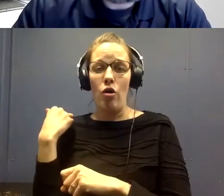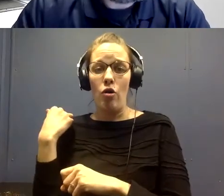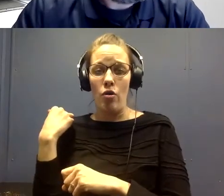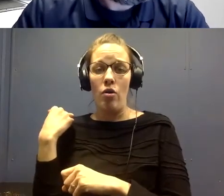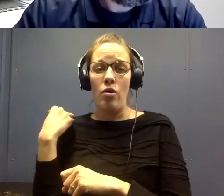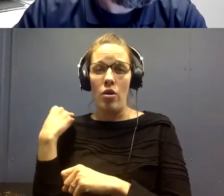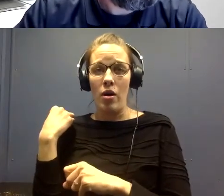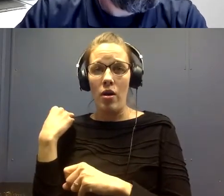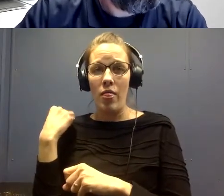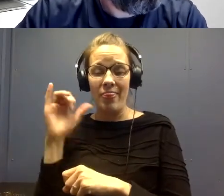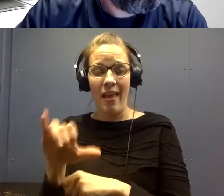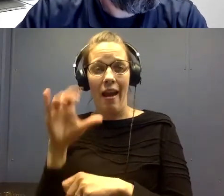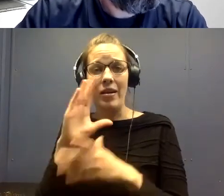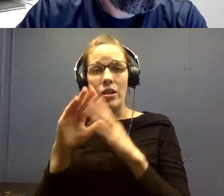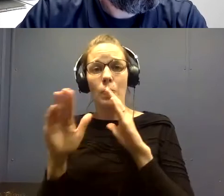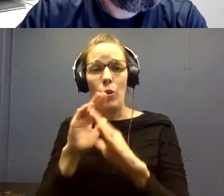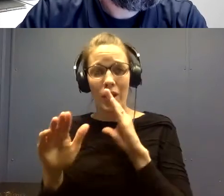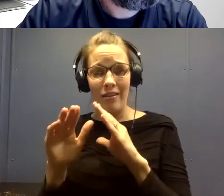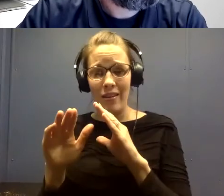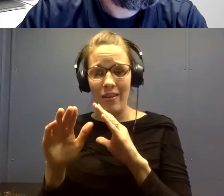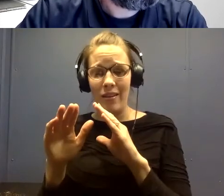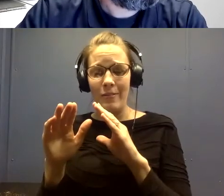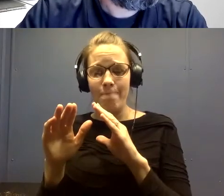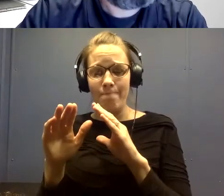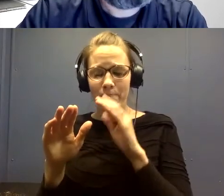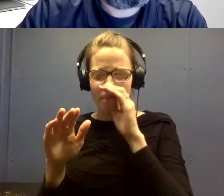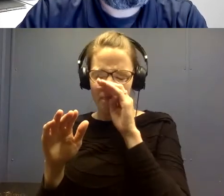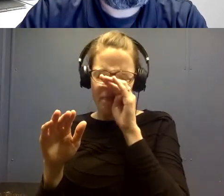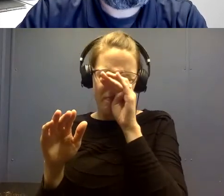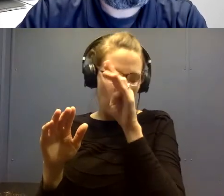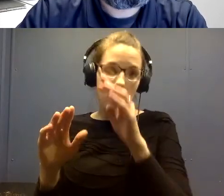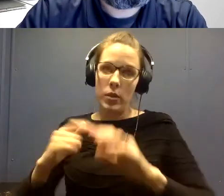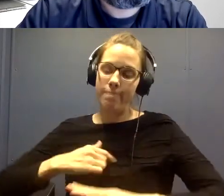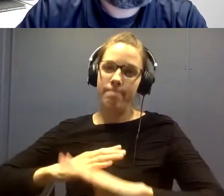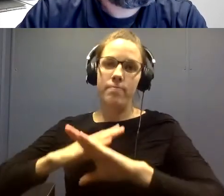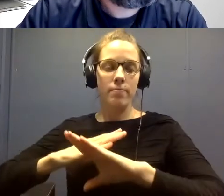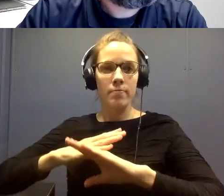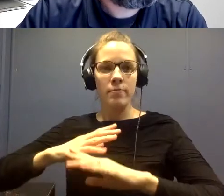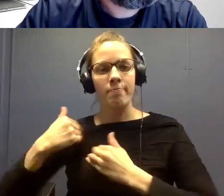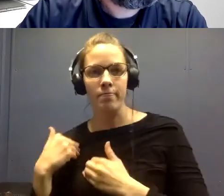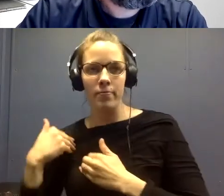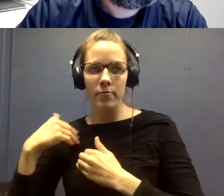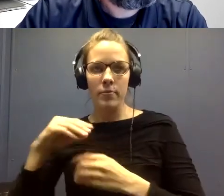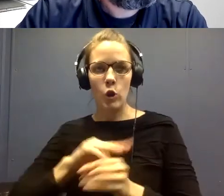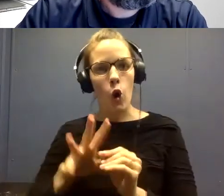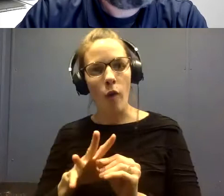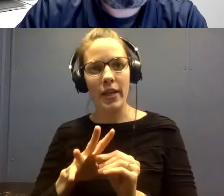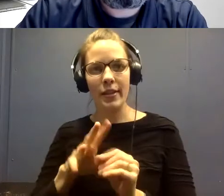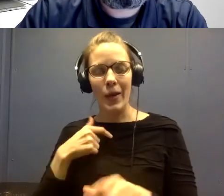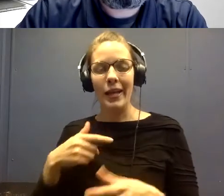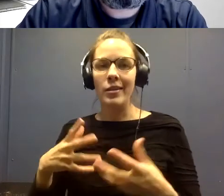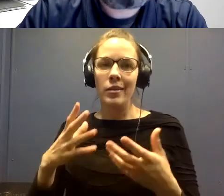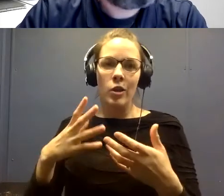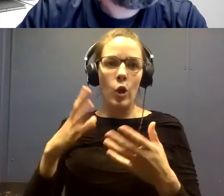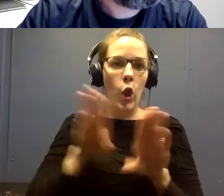employer community wore the brunt of COVID and how we had to do shutdowns and protocols,